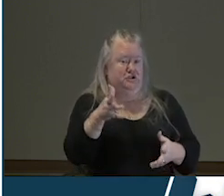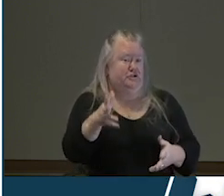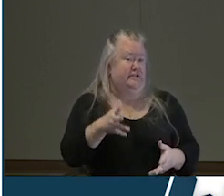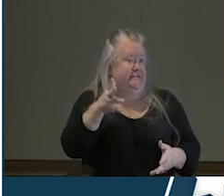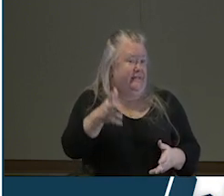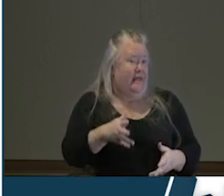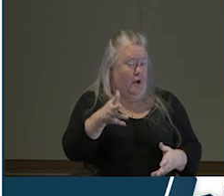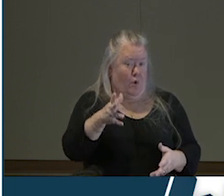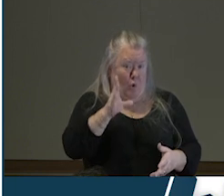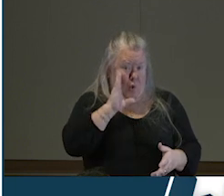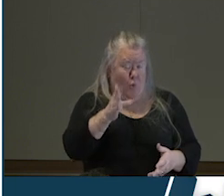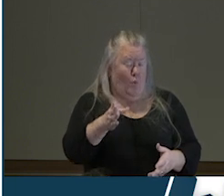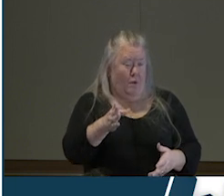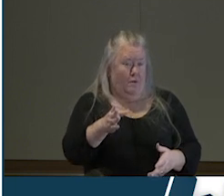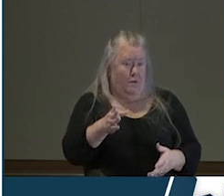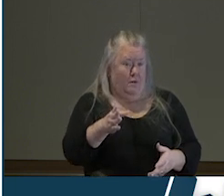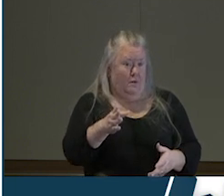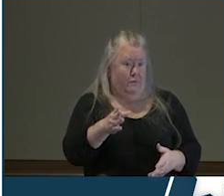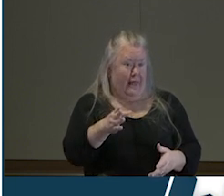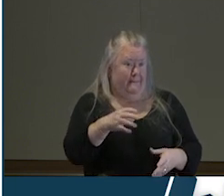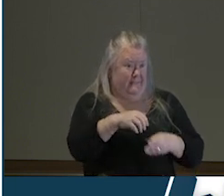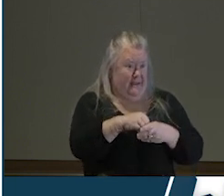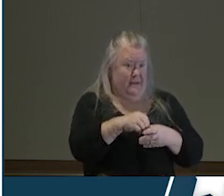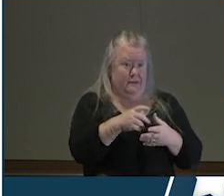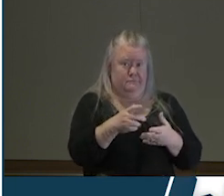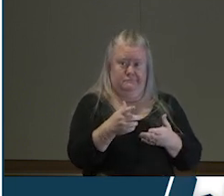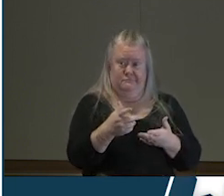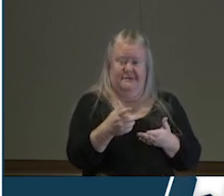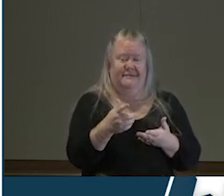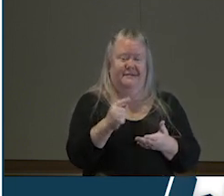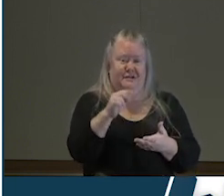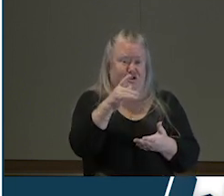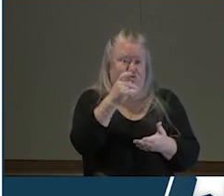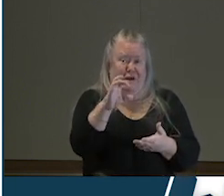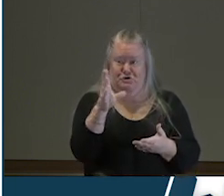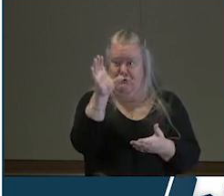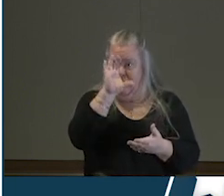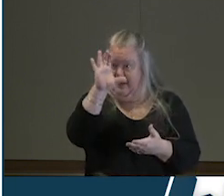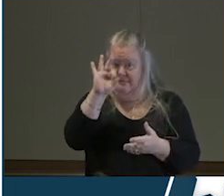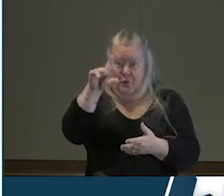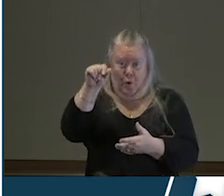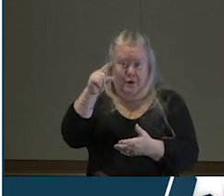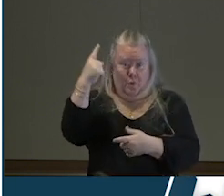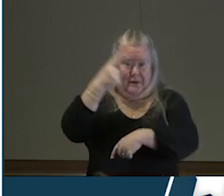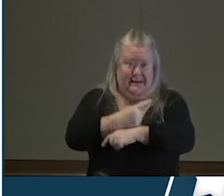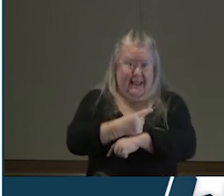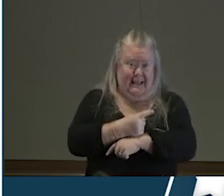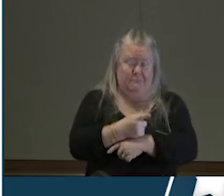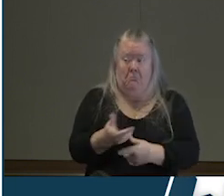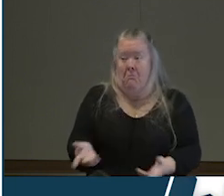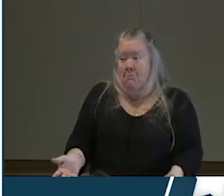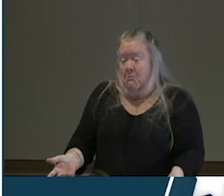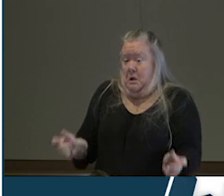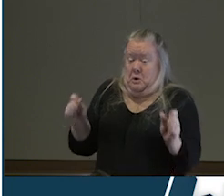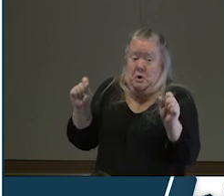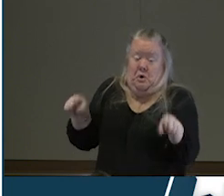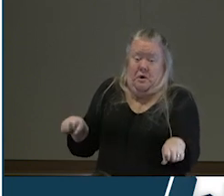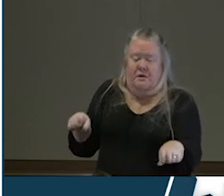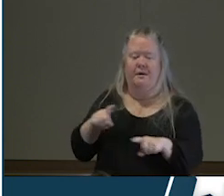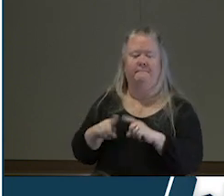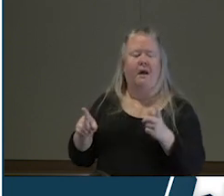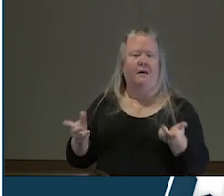there, is it gonna wind up in Treasure Hunt, Florida one day? Well, I mean, it certainly could, but